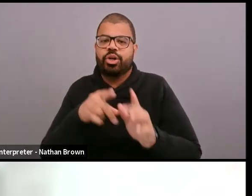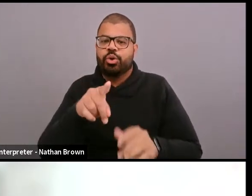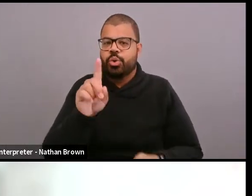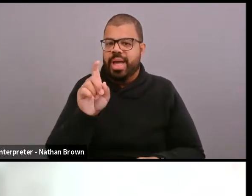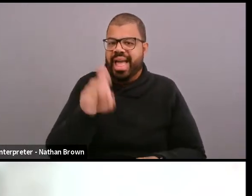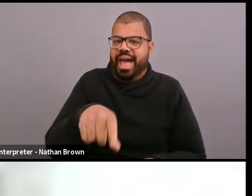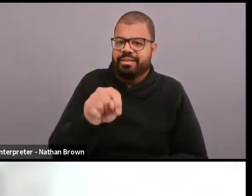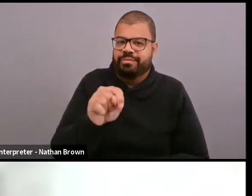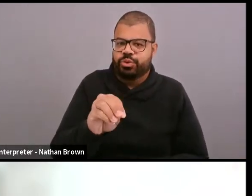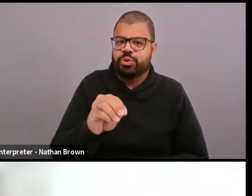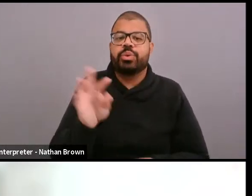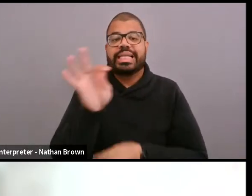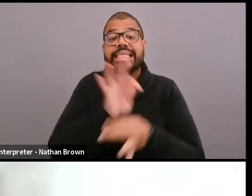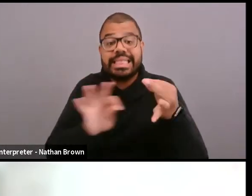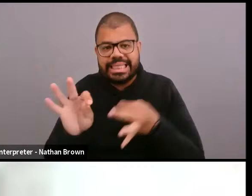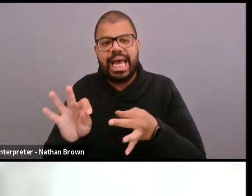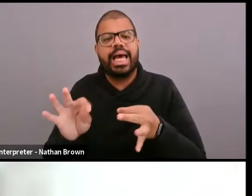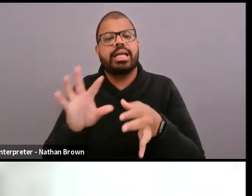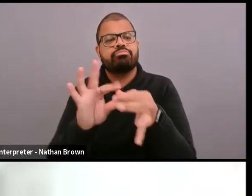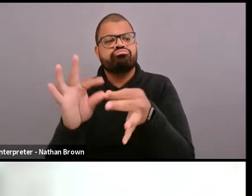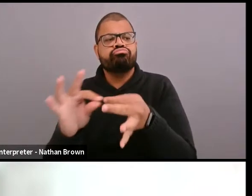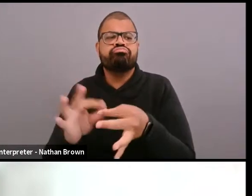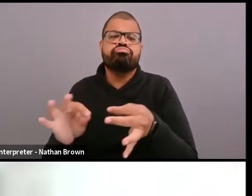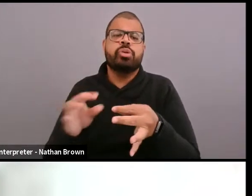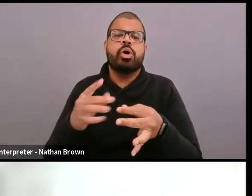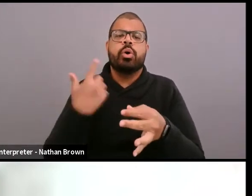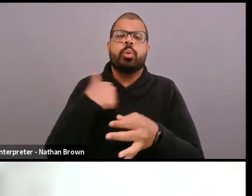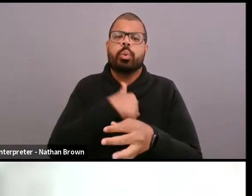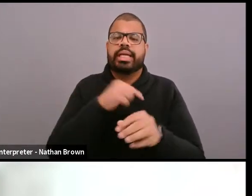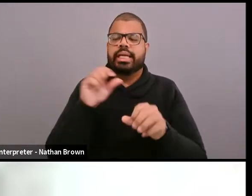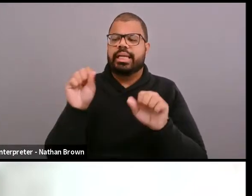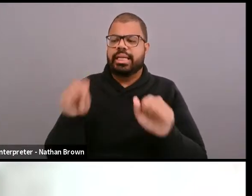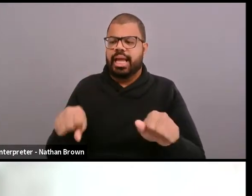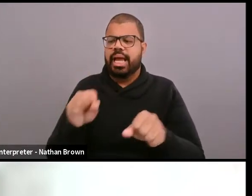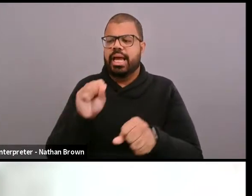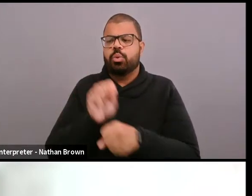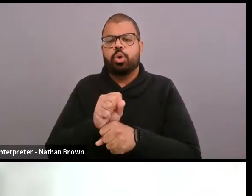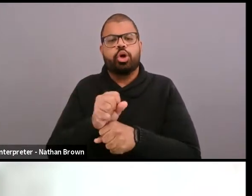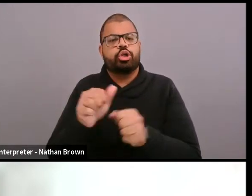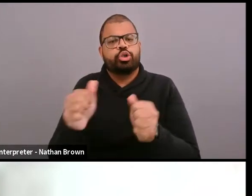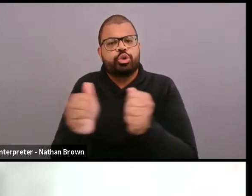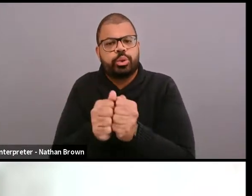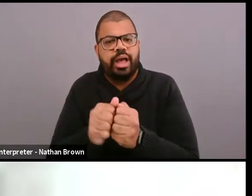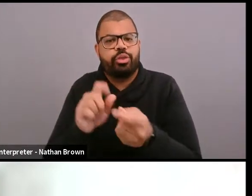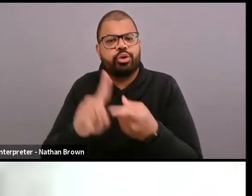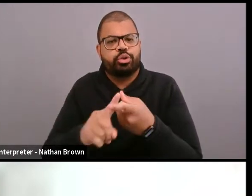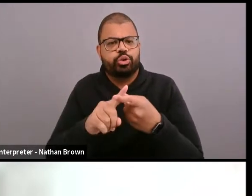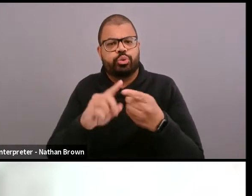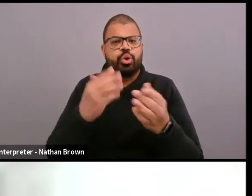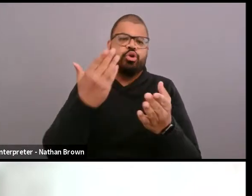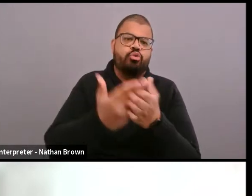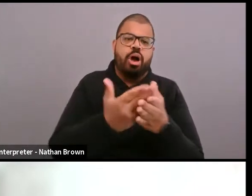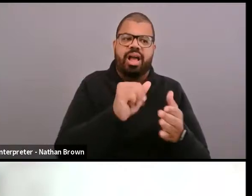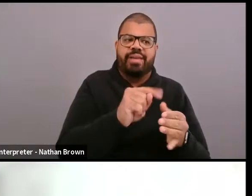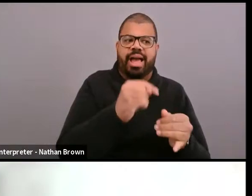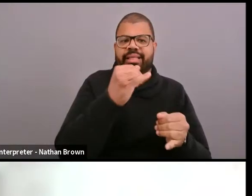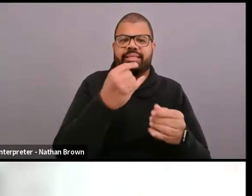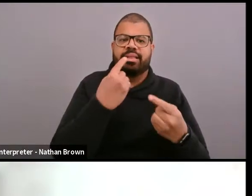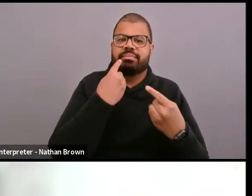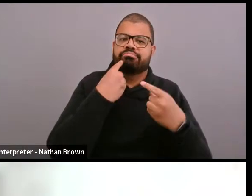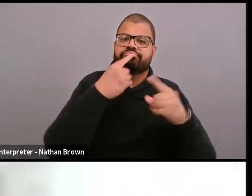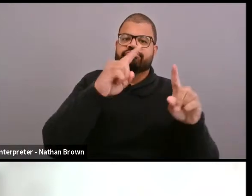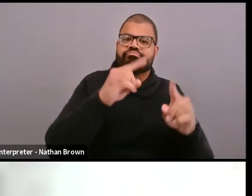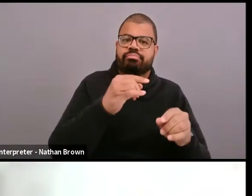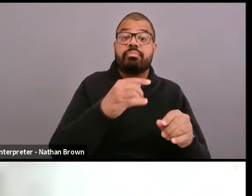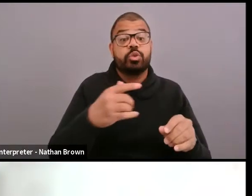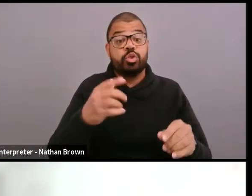some resources and we can work together to have you successfully get to the end of the finish line. So this past semester, I looked at the